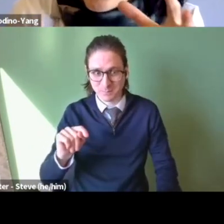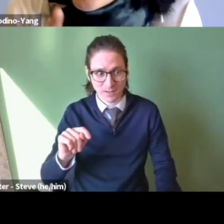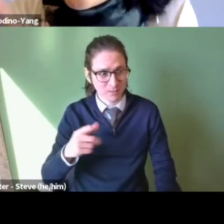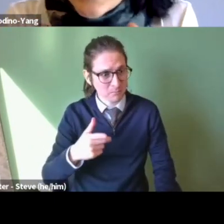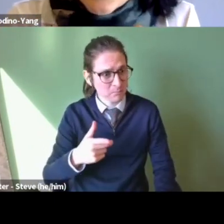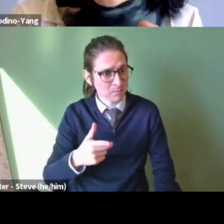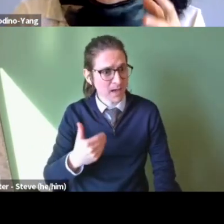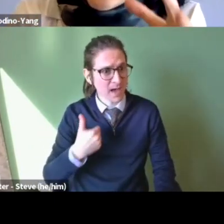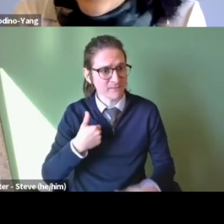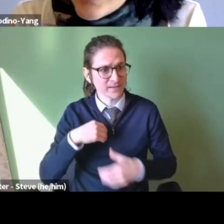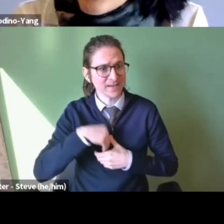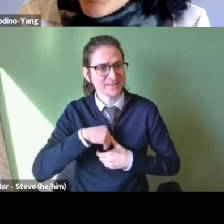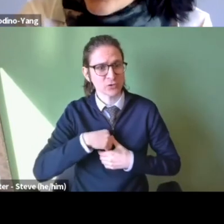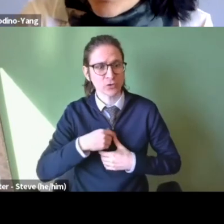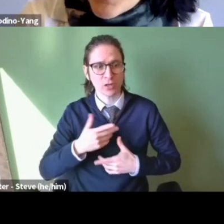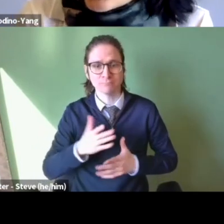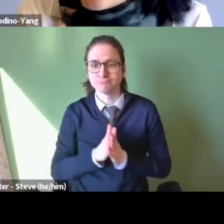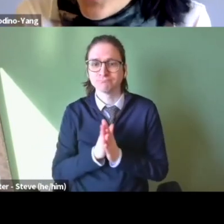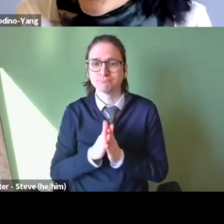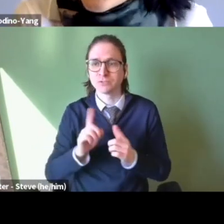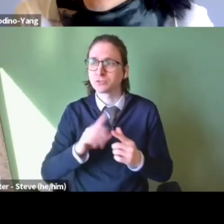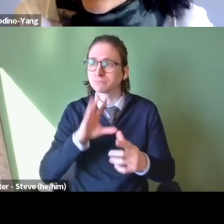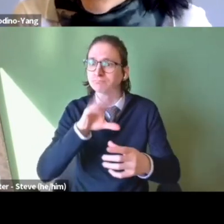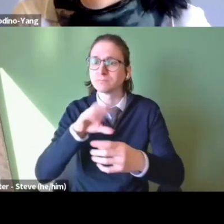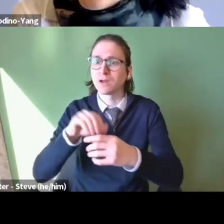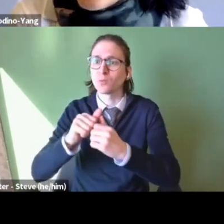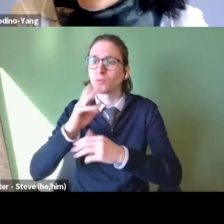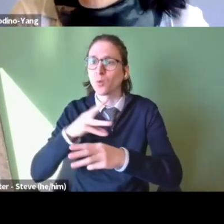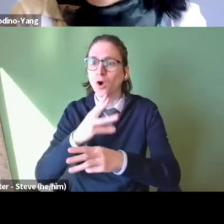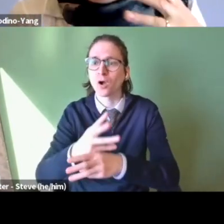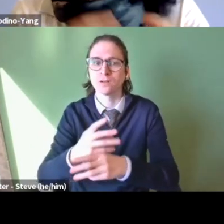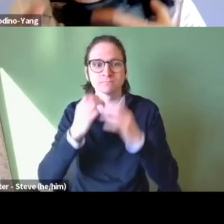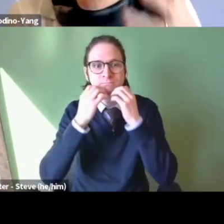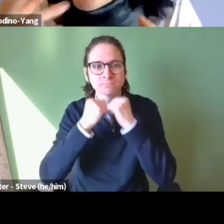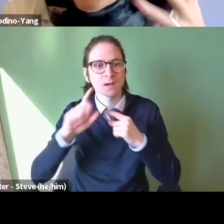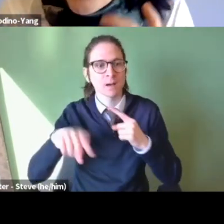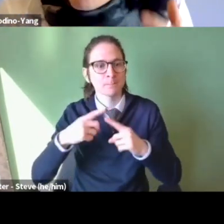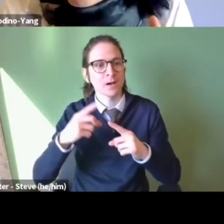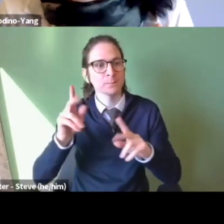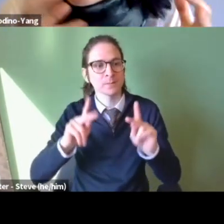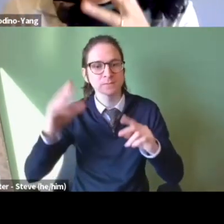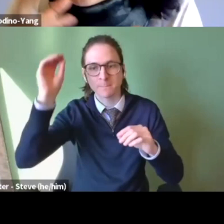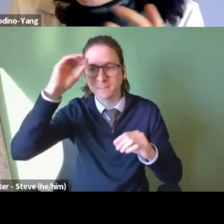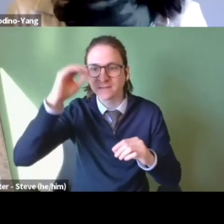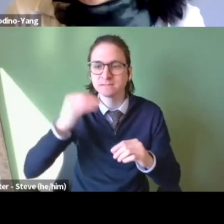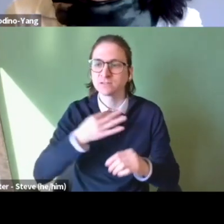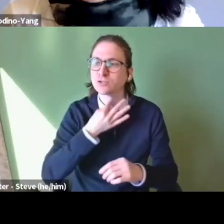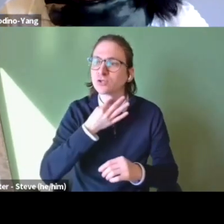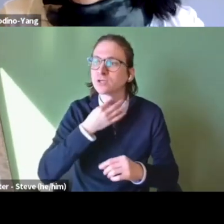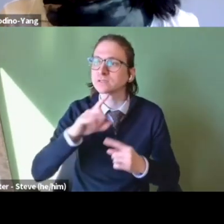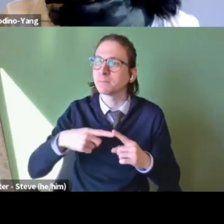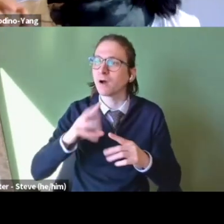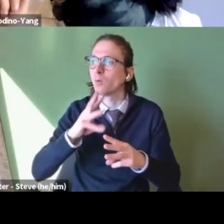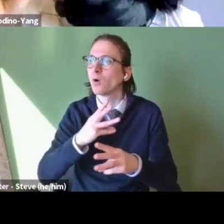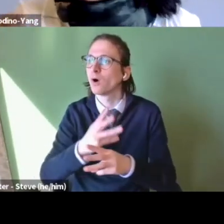of others' ideas, caring about it, being curious about it, being able to figure out things when they don't work out the